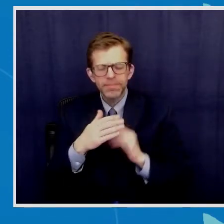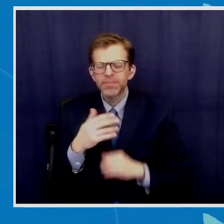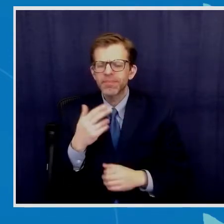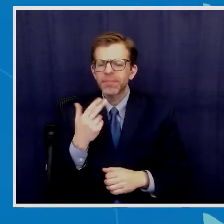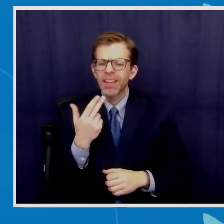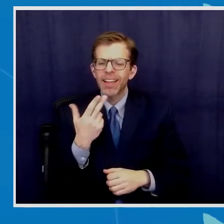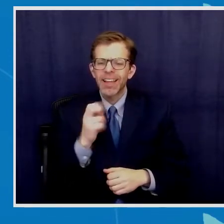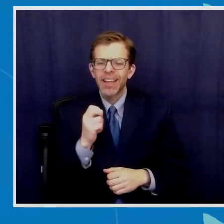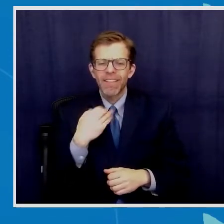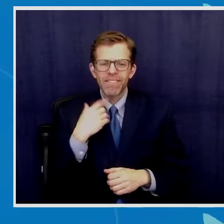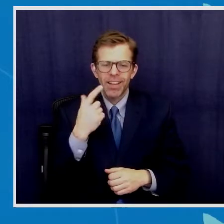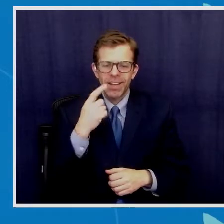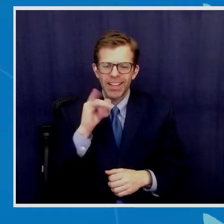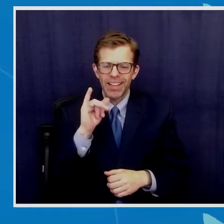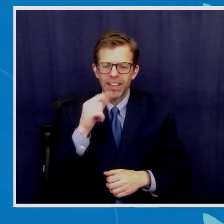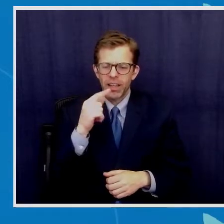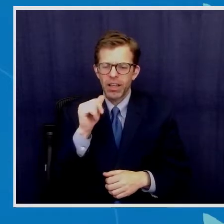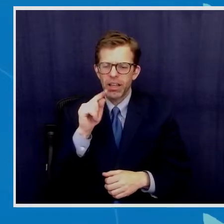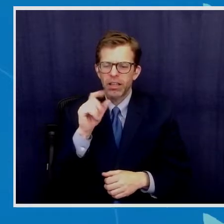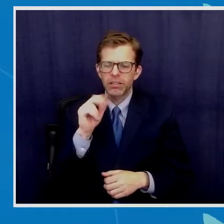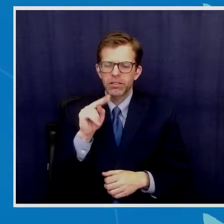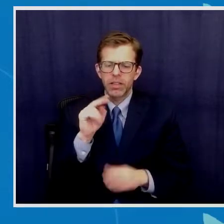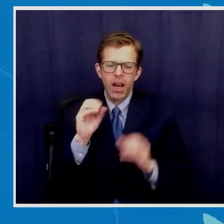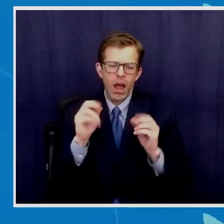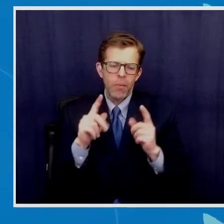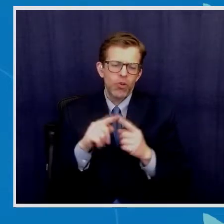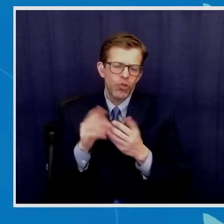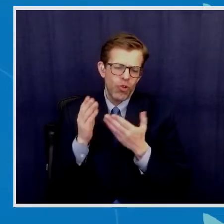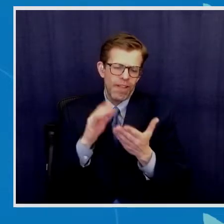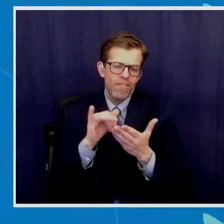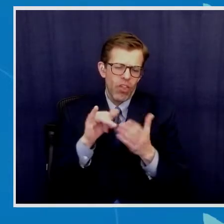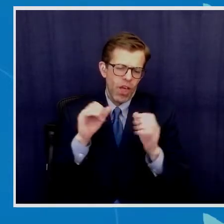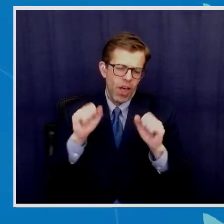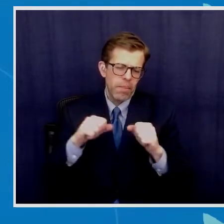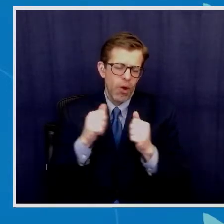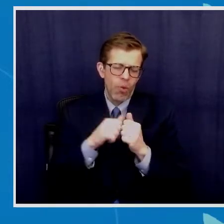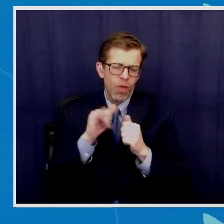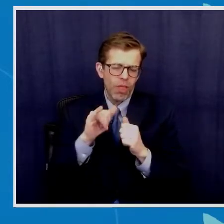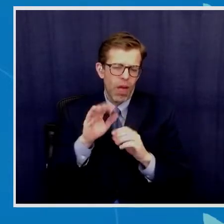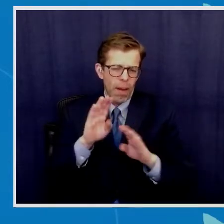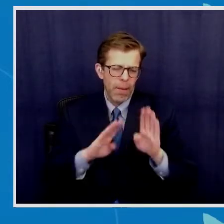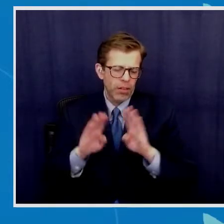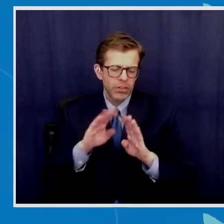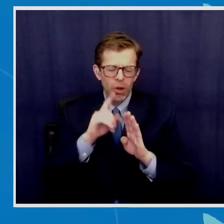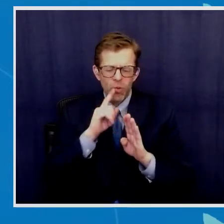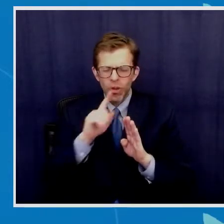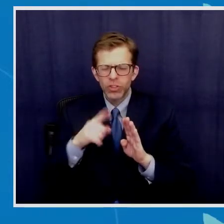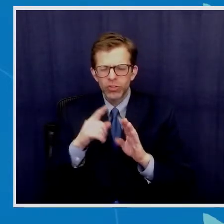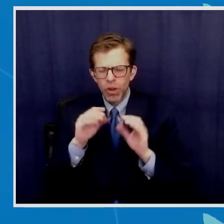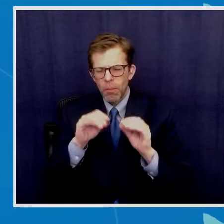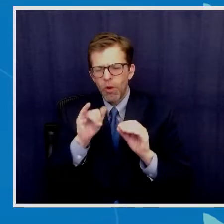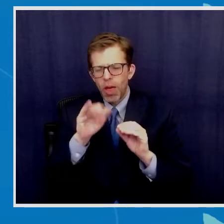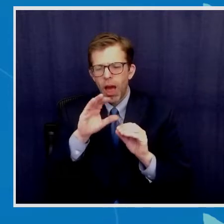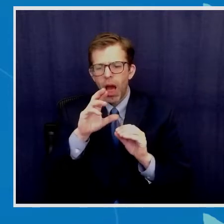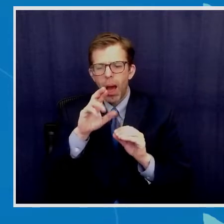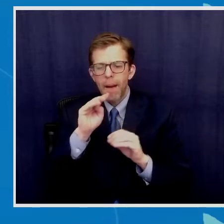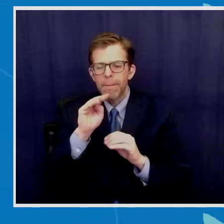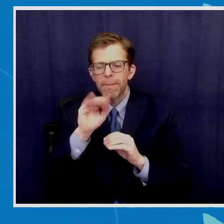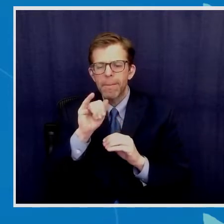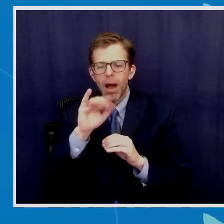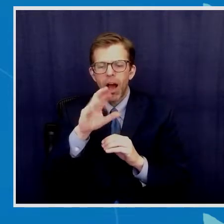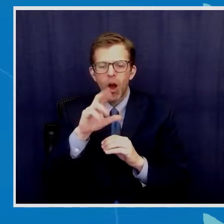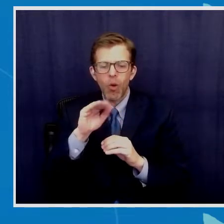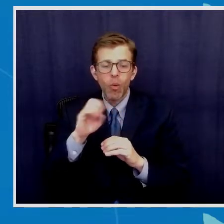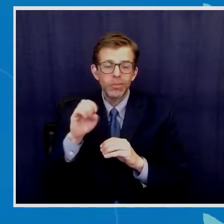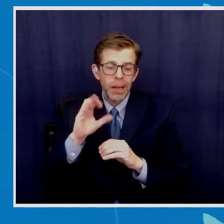gigaton opportunity to deliver that capability with these biologicals. That's just basically putting these microbes back in the soil that have